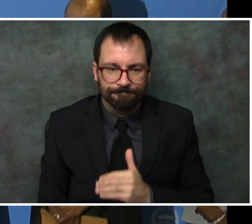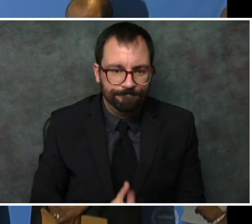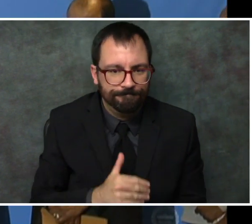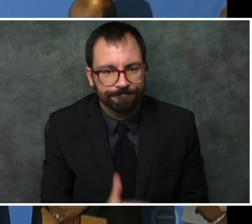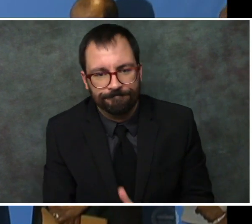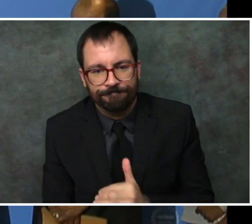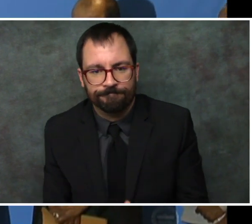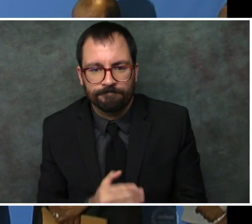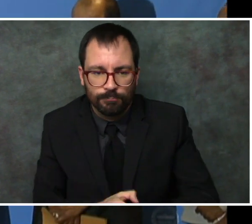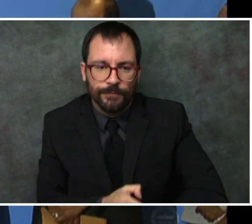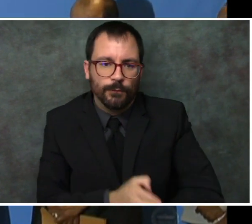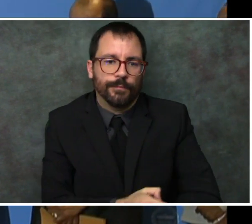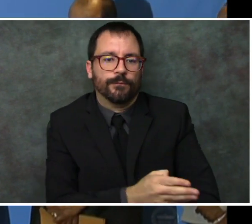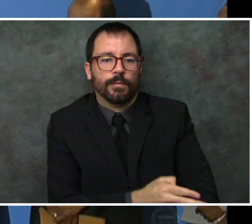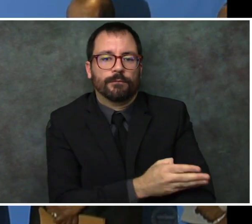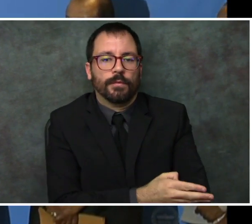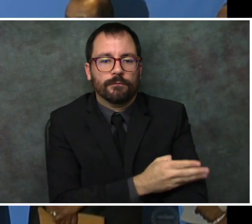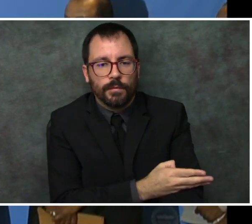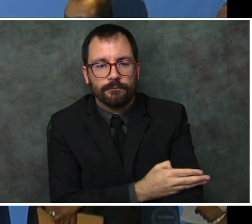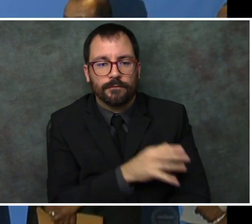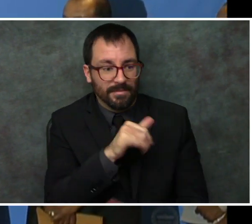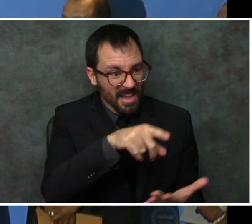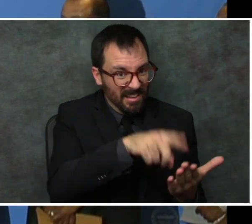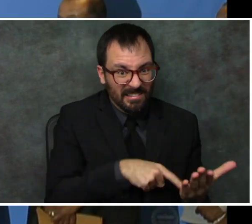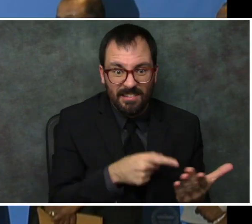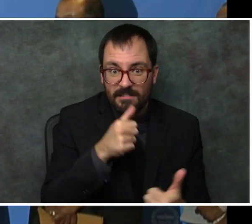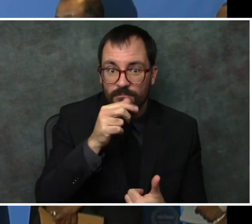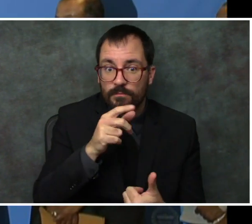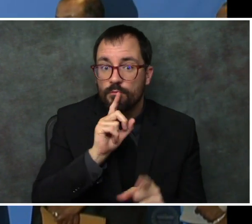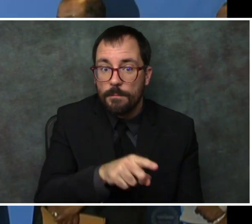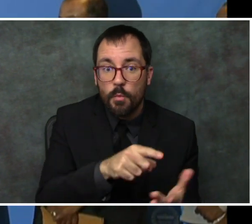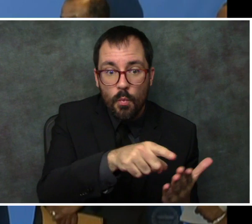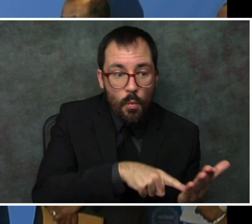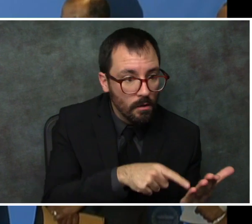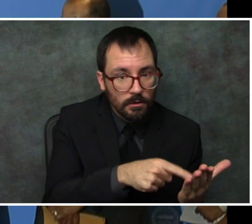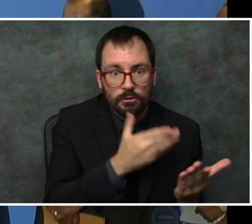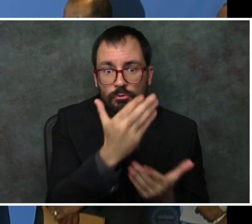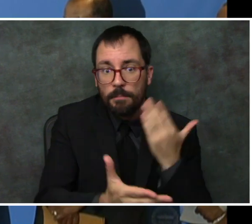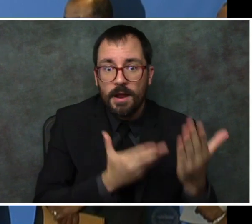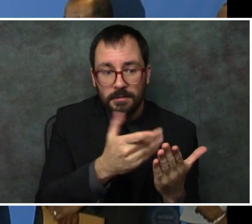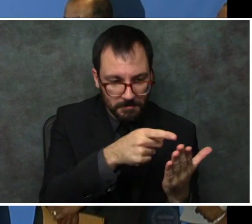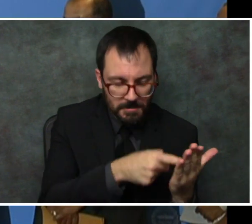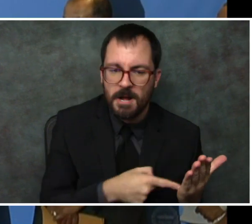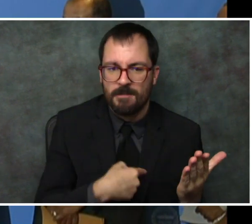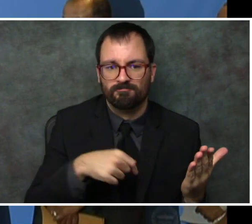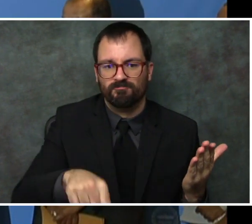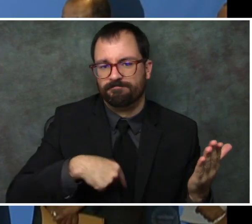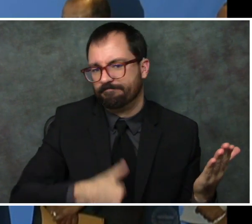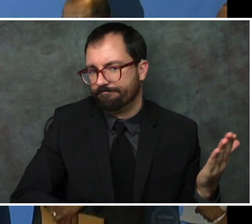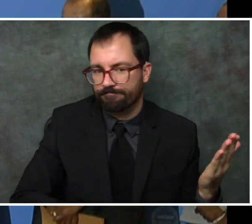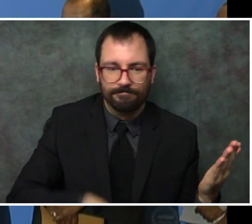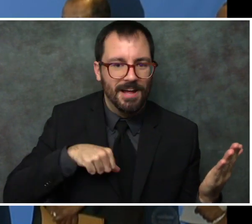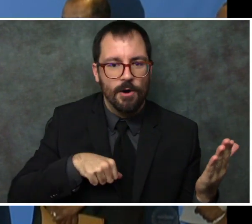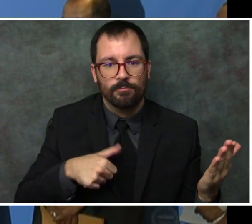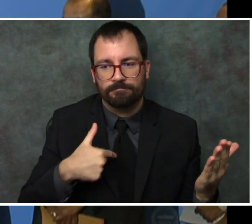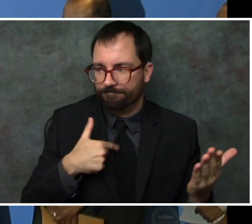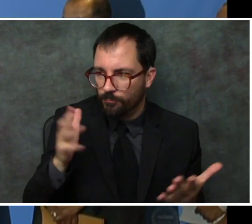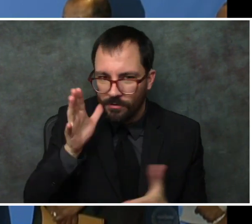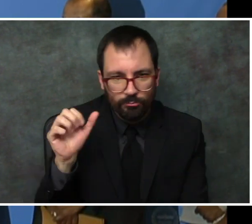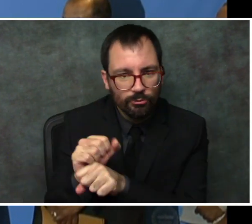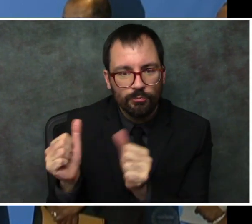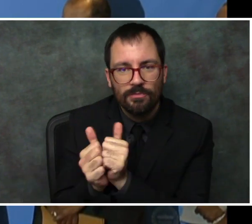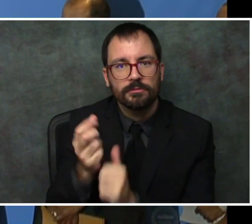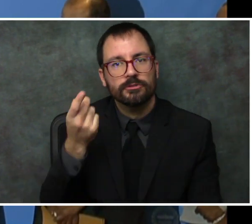the implementations of these changes and reforms and recommendations, I am very, very proud to have the opportunity